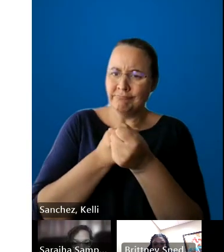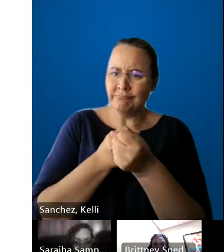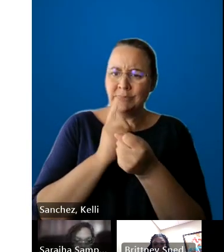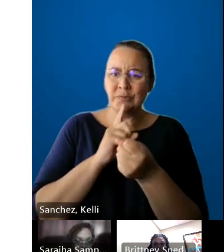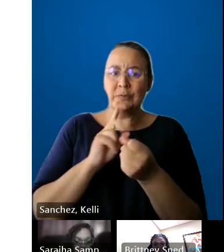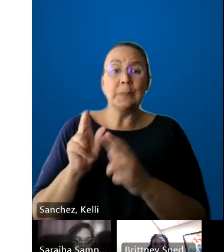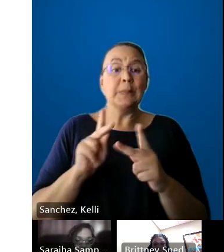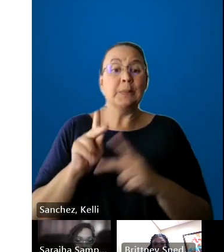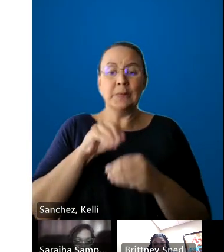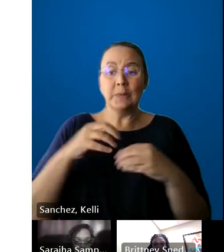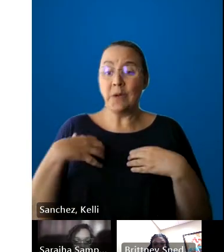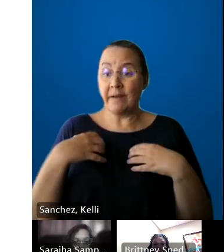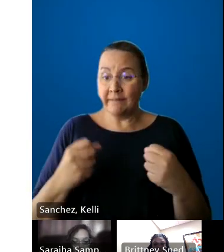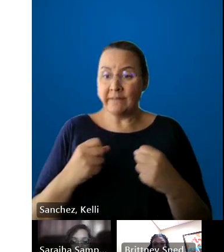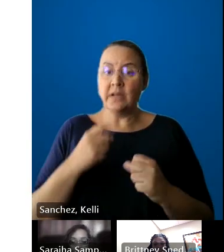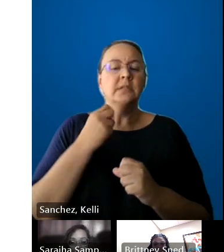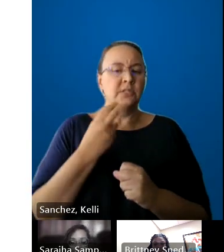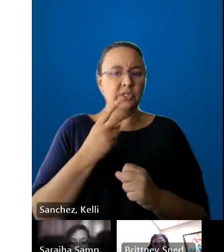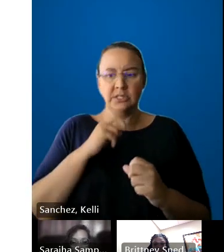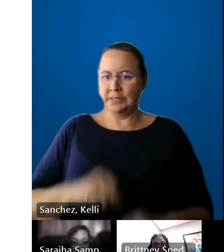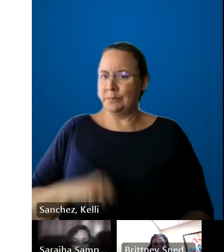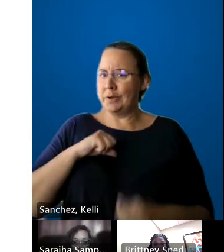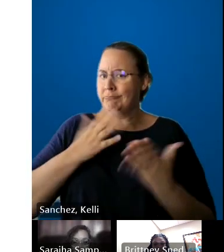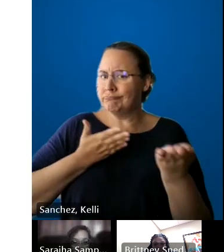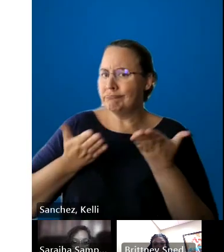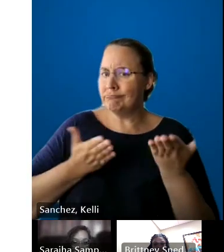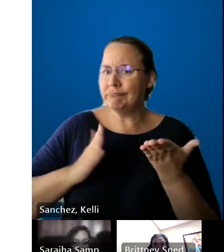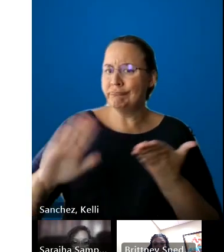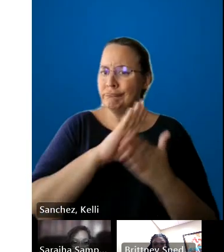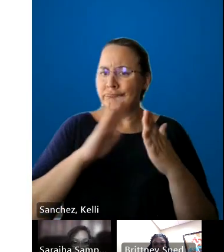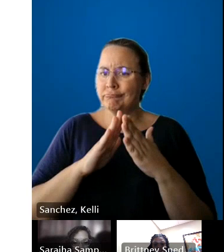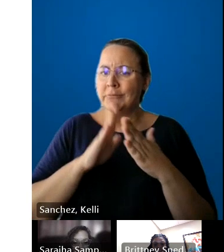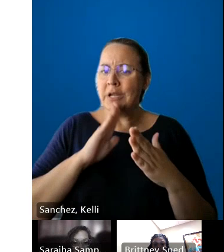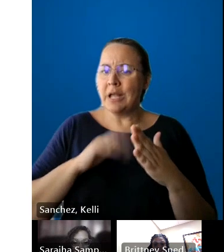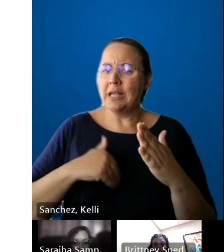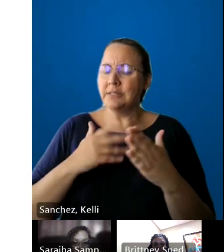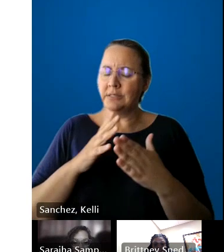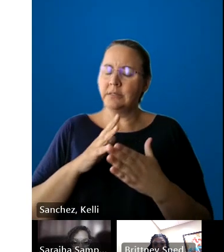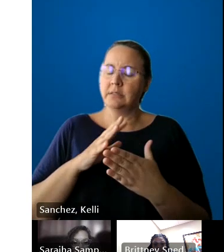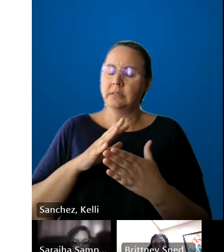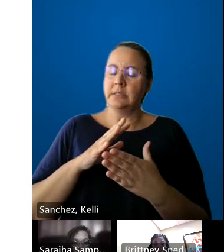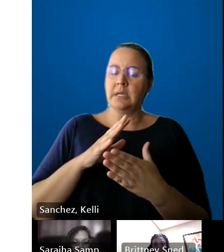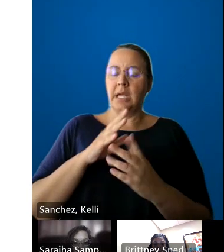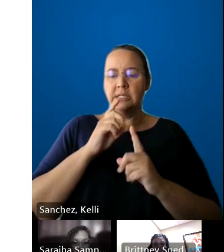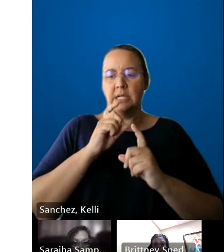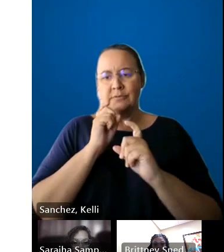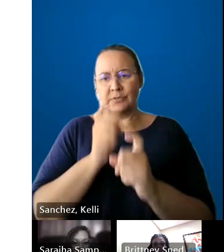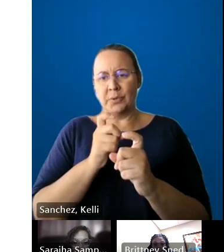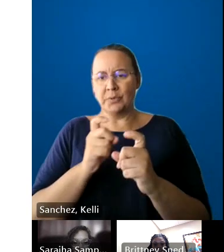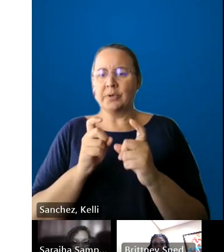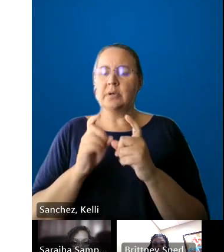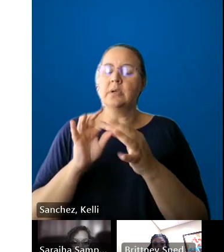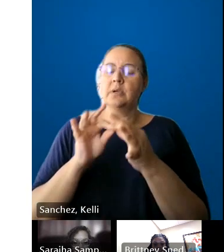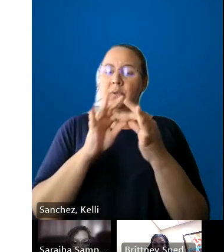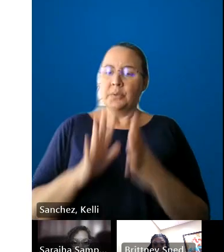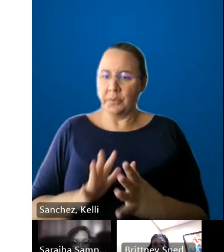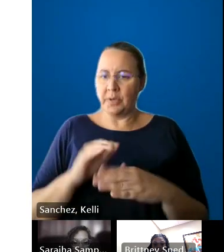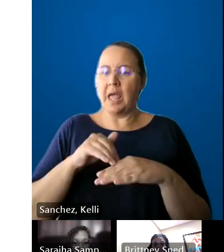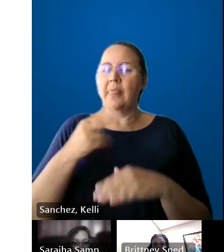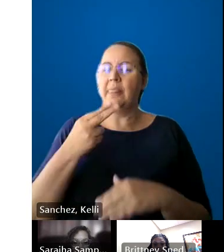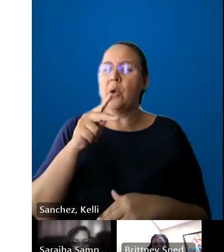those in recovery. She is proud to serve her community as the Community and Donor Engagement Coordinator at the Hope